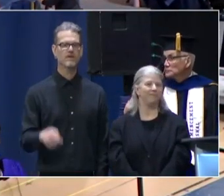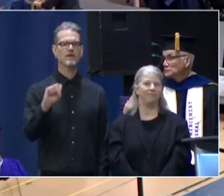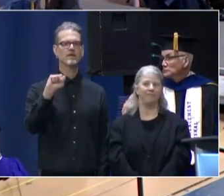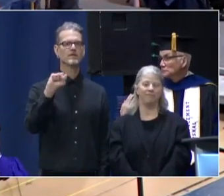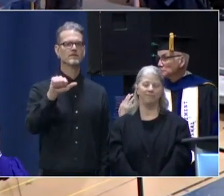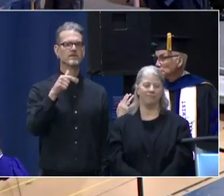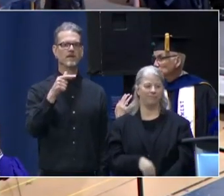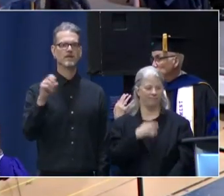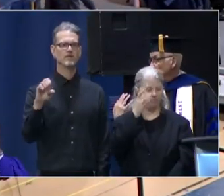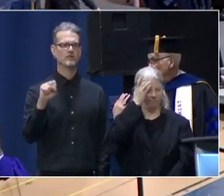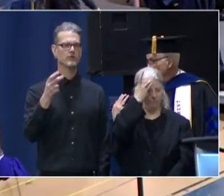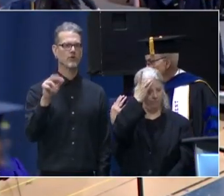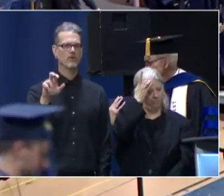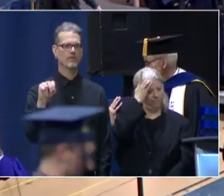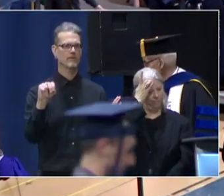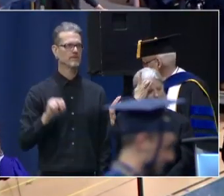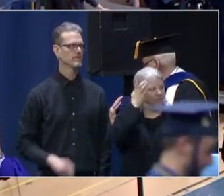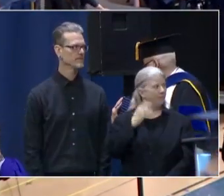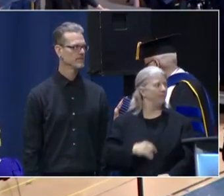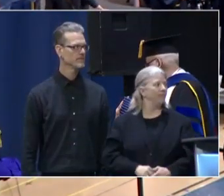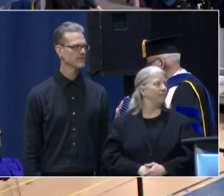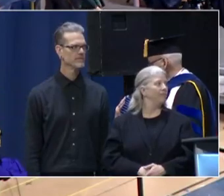Sage Sherman.